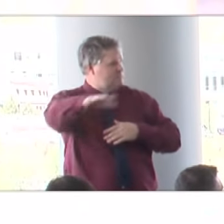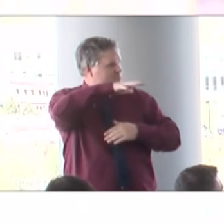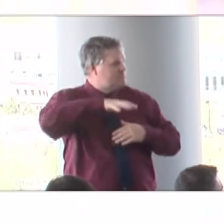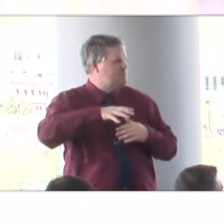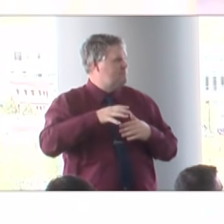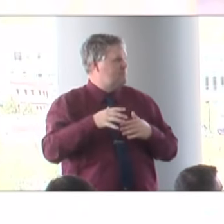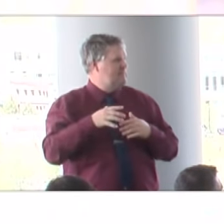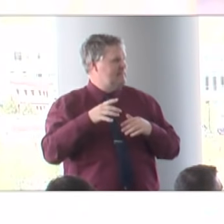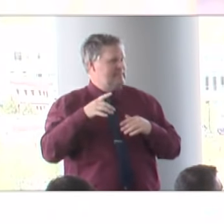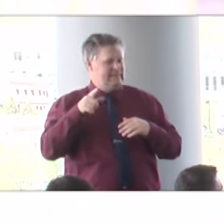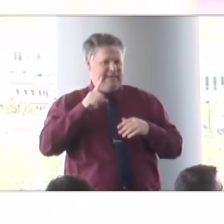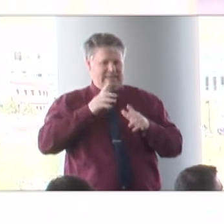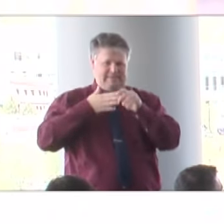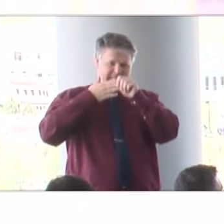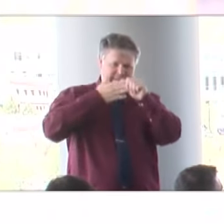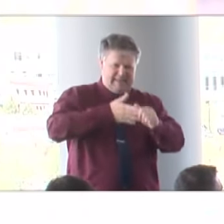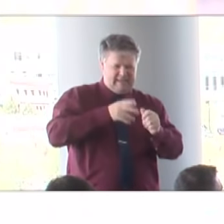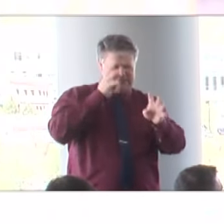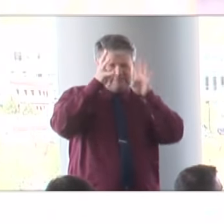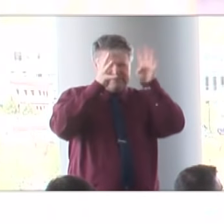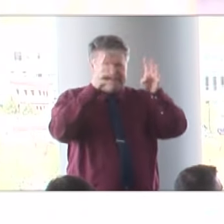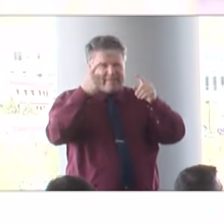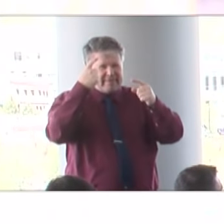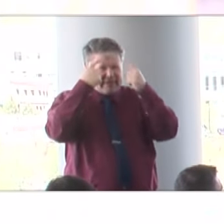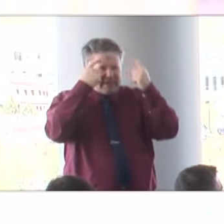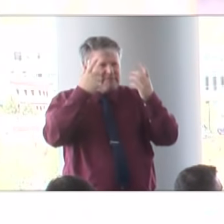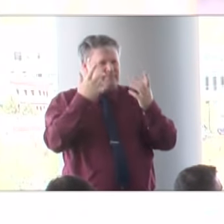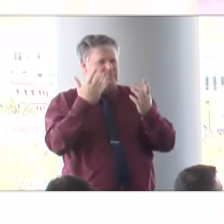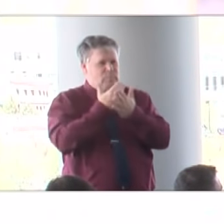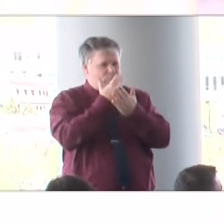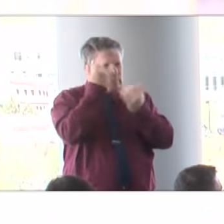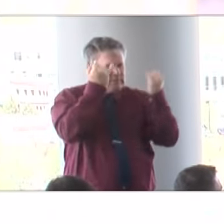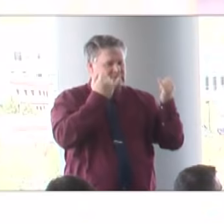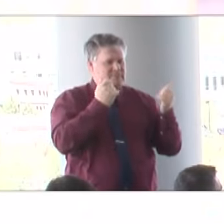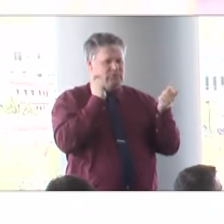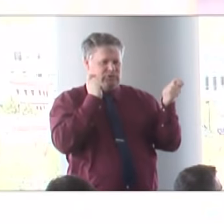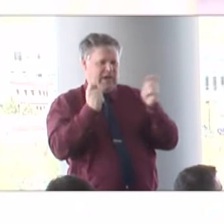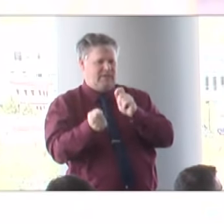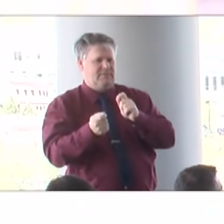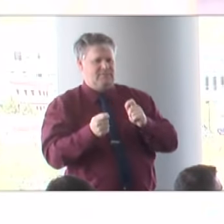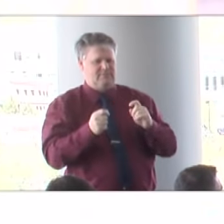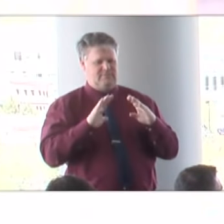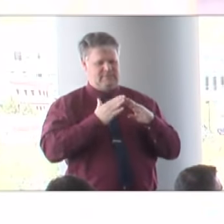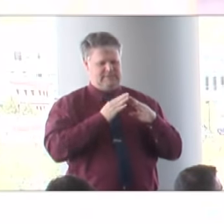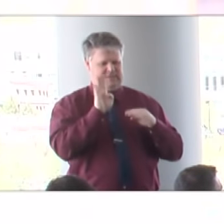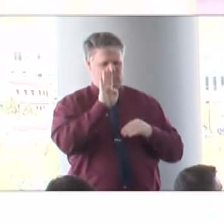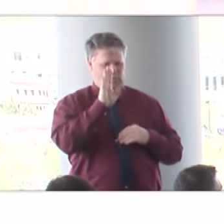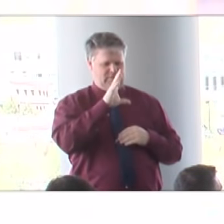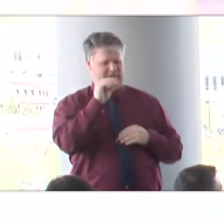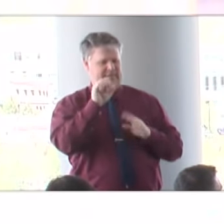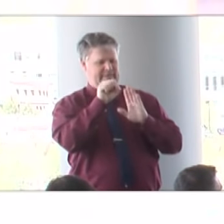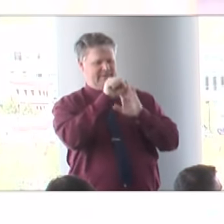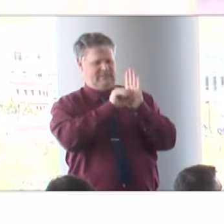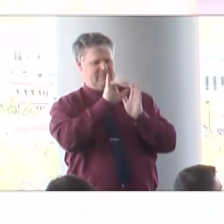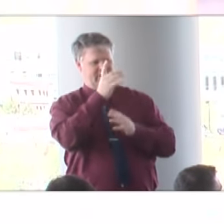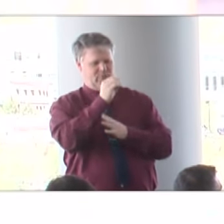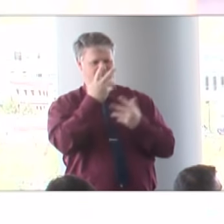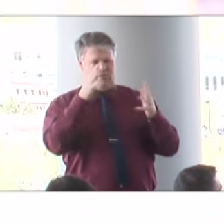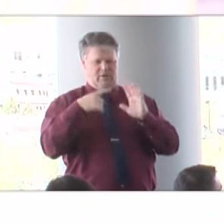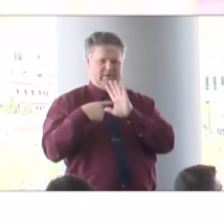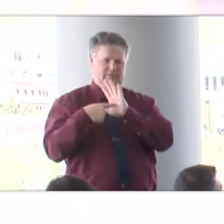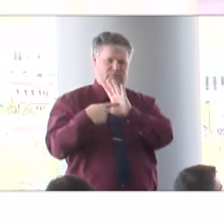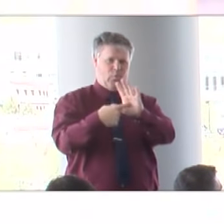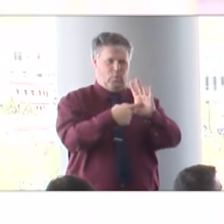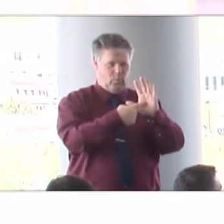It leads in innovative thinking and change. The city of Boise and the state of Idaho have already